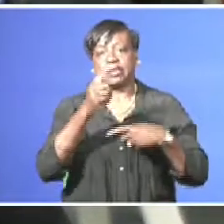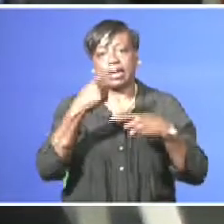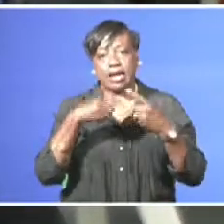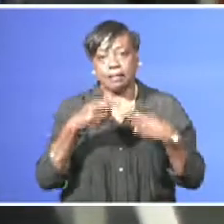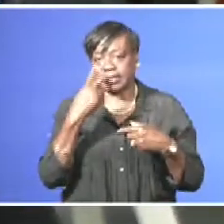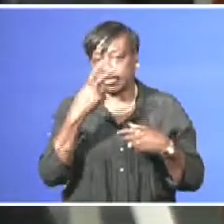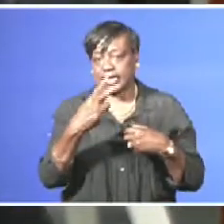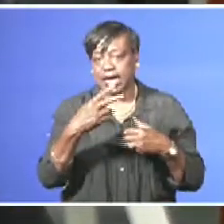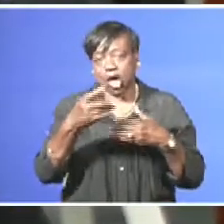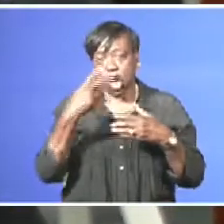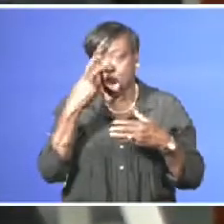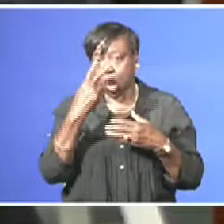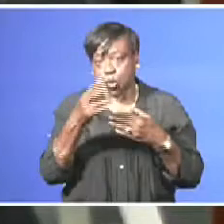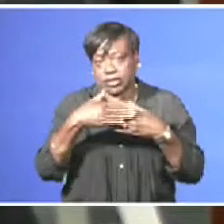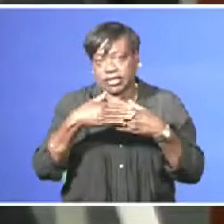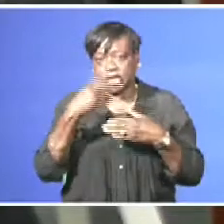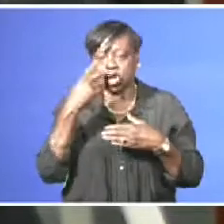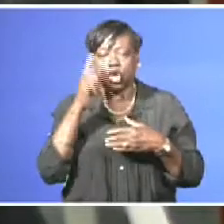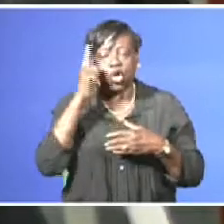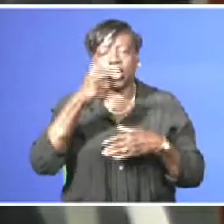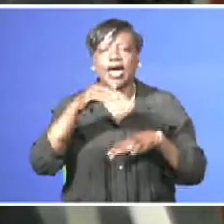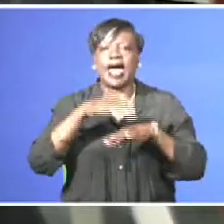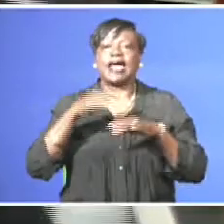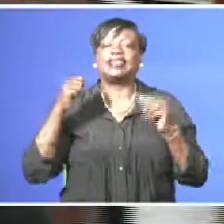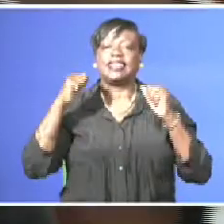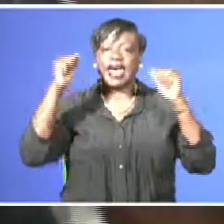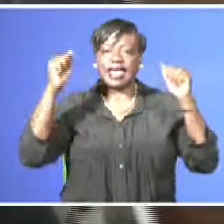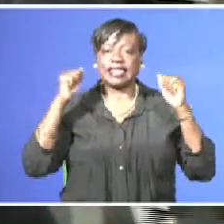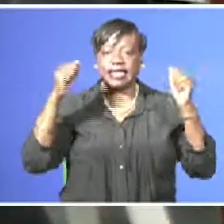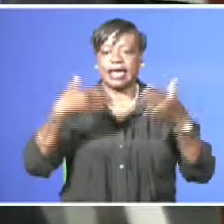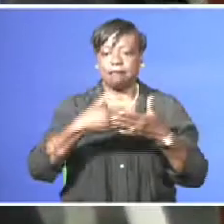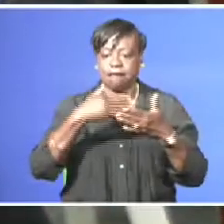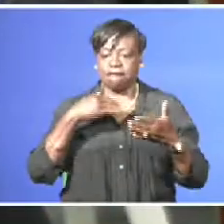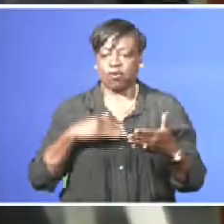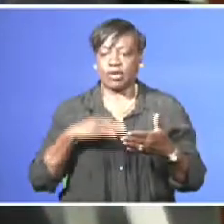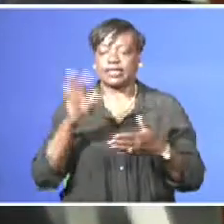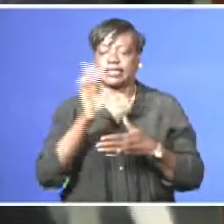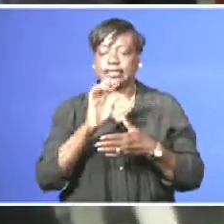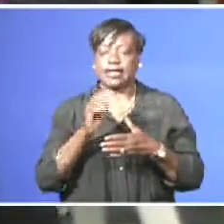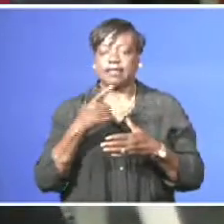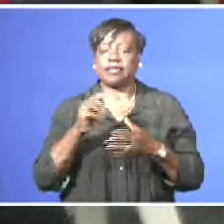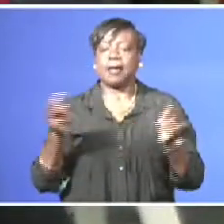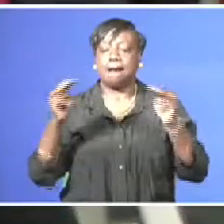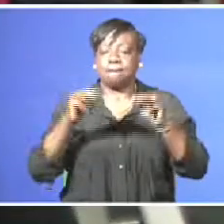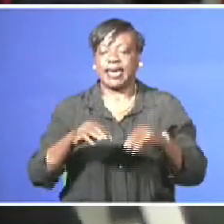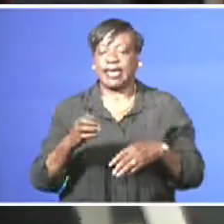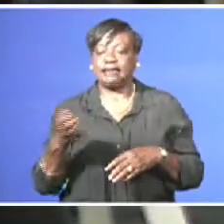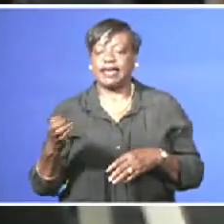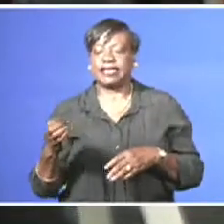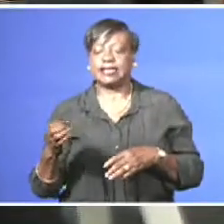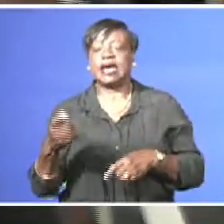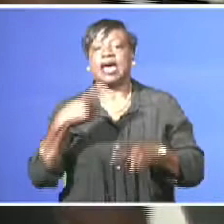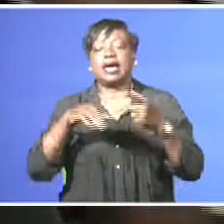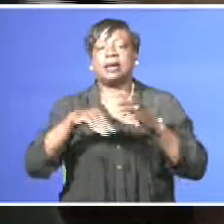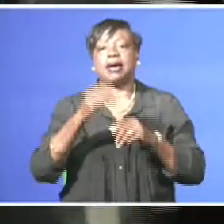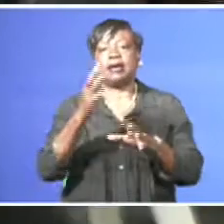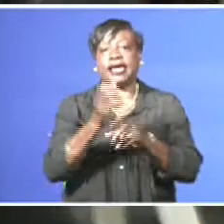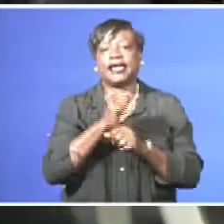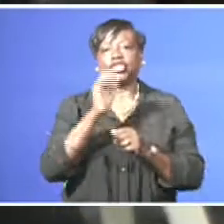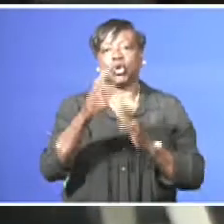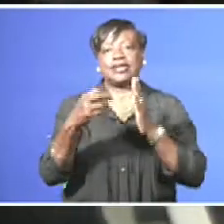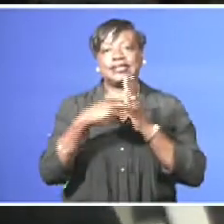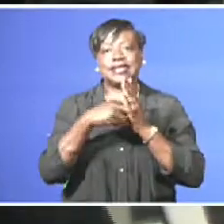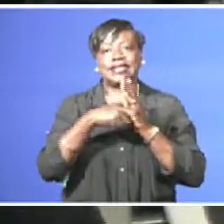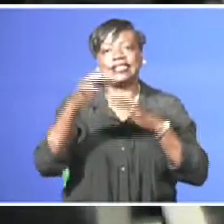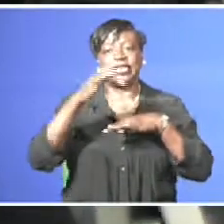first-hand look before the main event at 7 p.m., and so we invite you to come out and get your tickets early. Tickets are